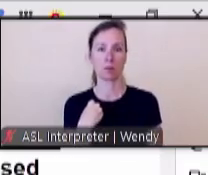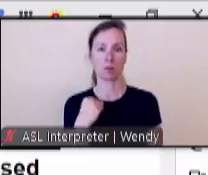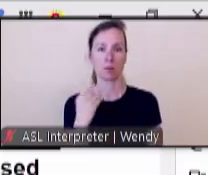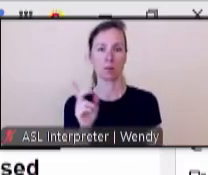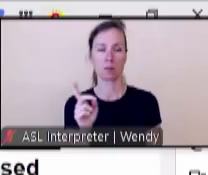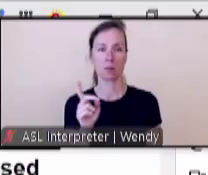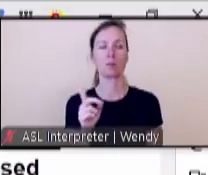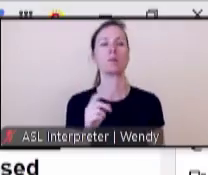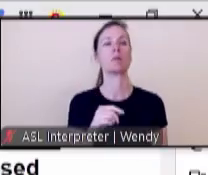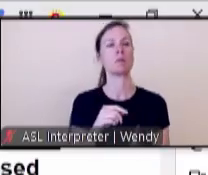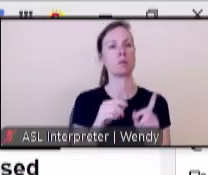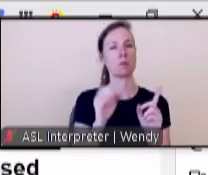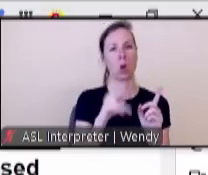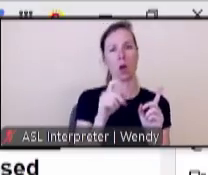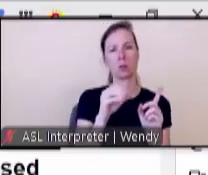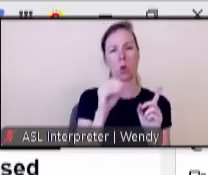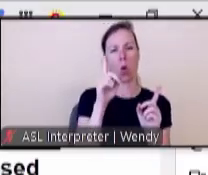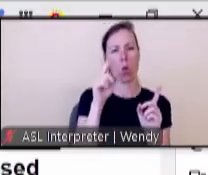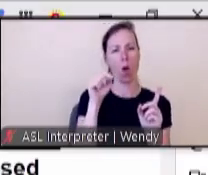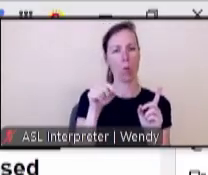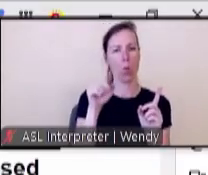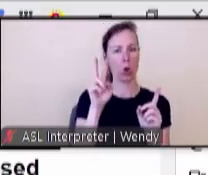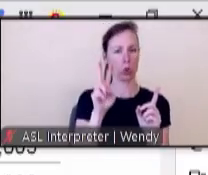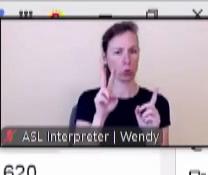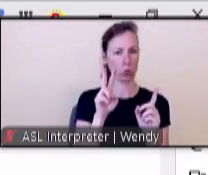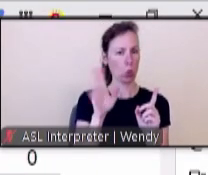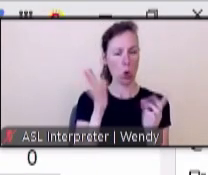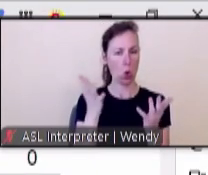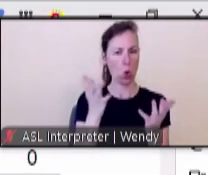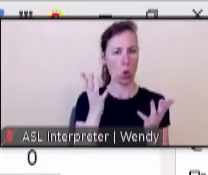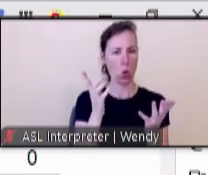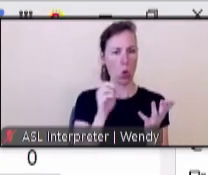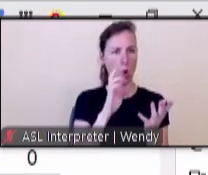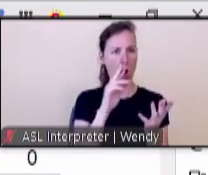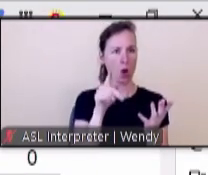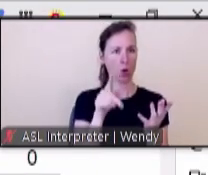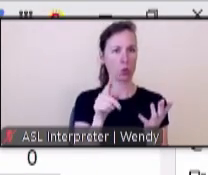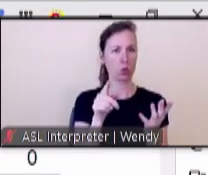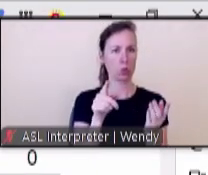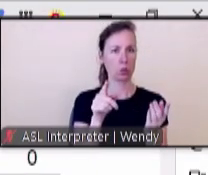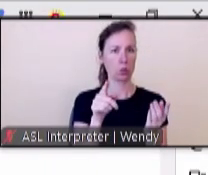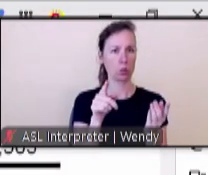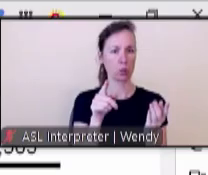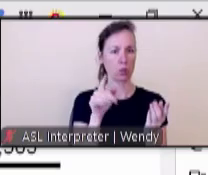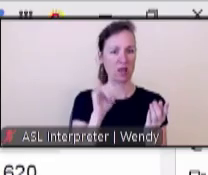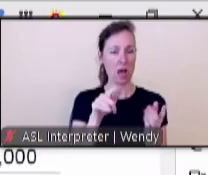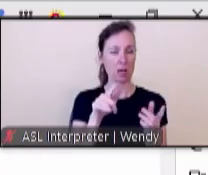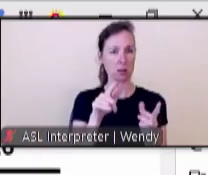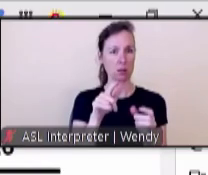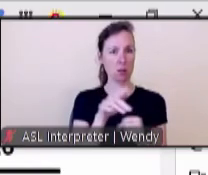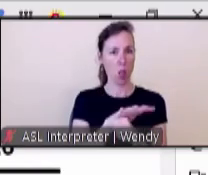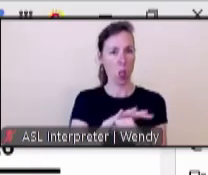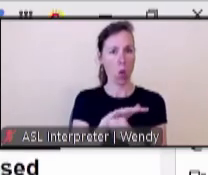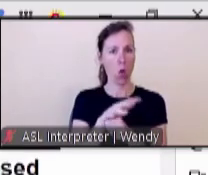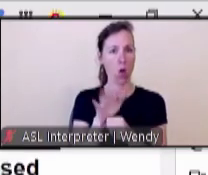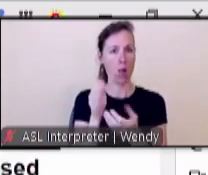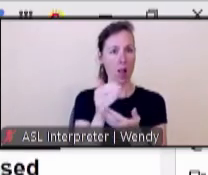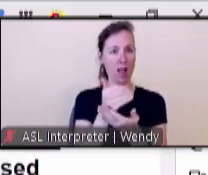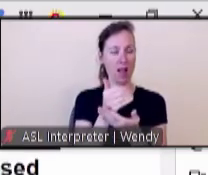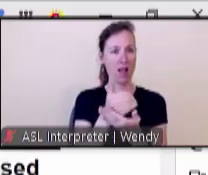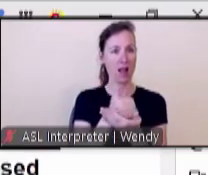1.2, this is where are you? One more time. This is the local income tax? Yes.